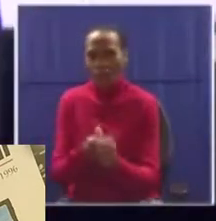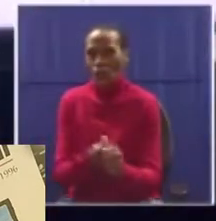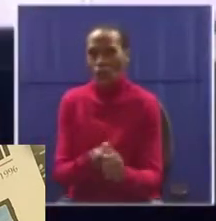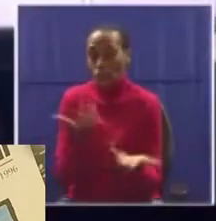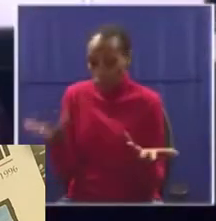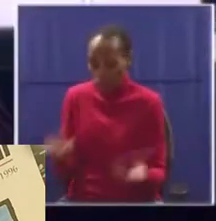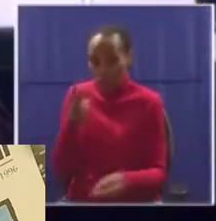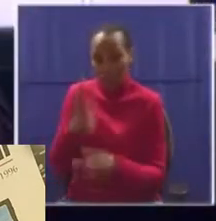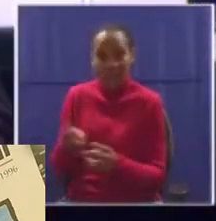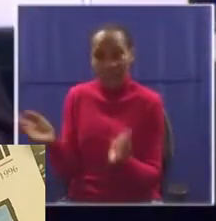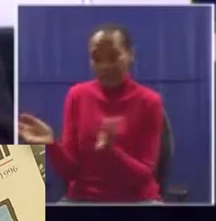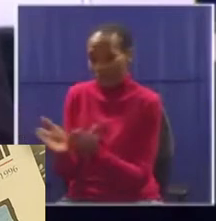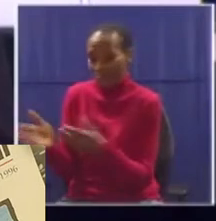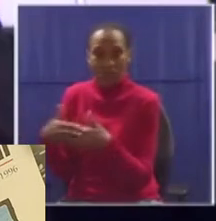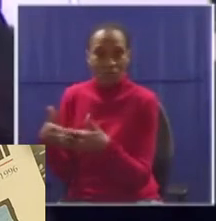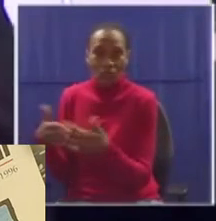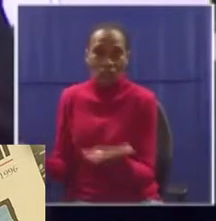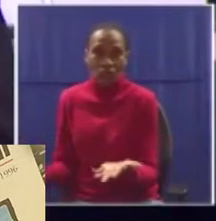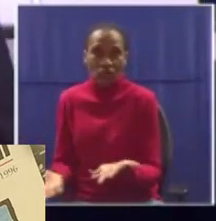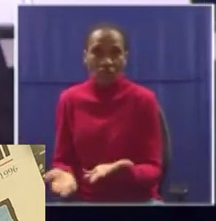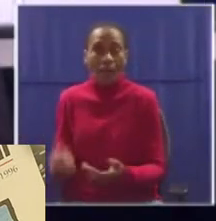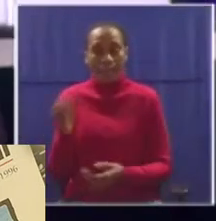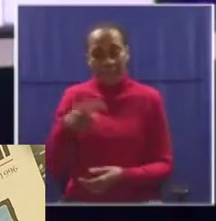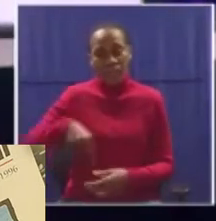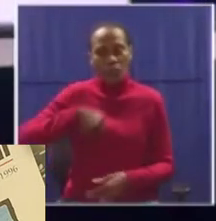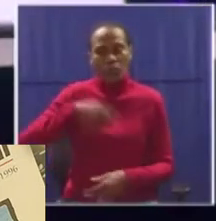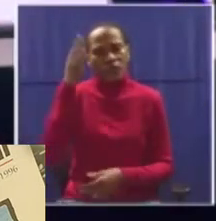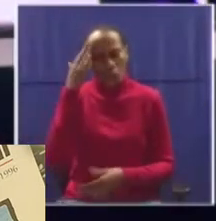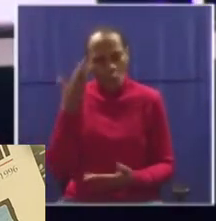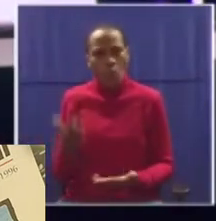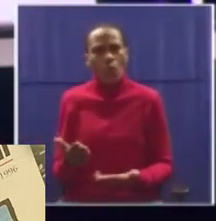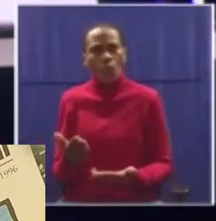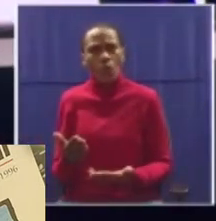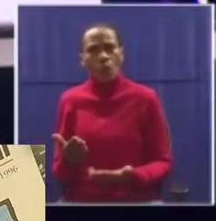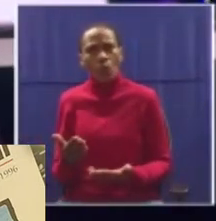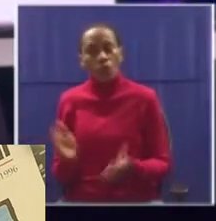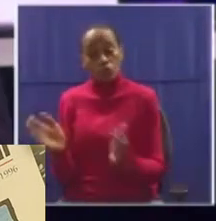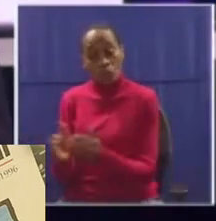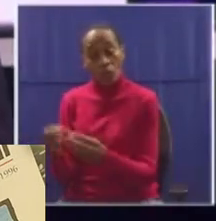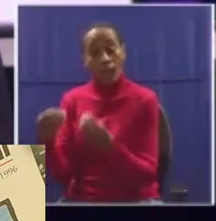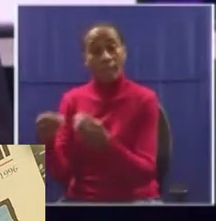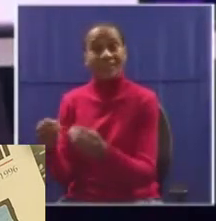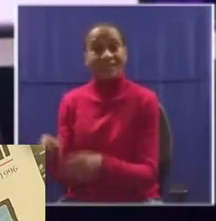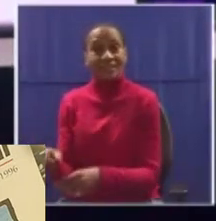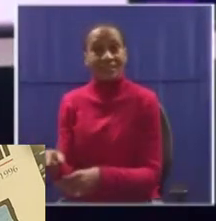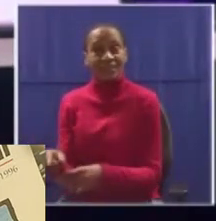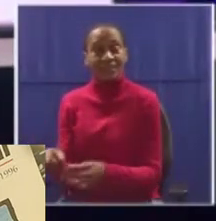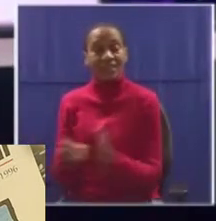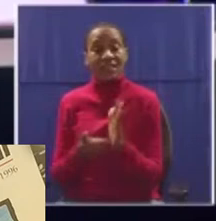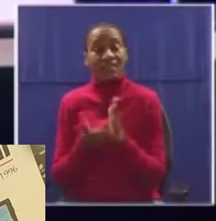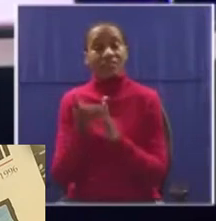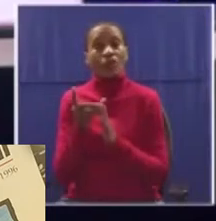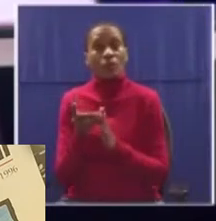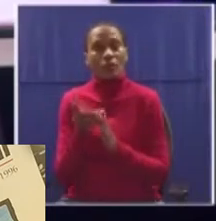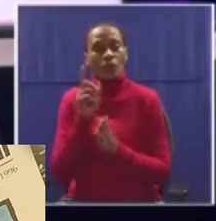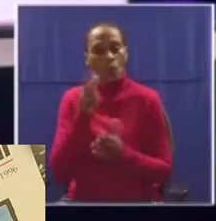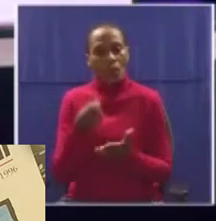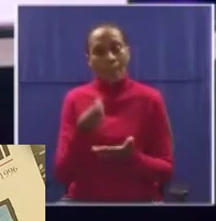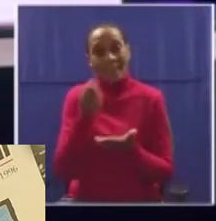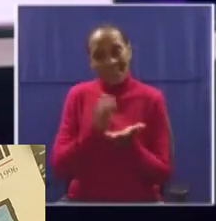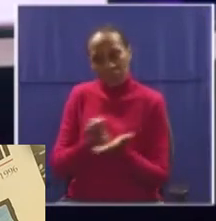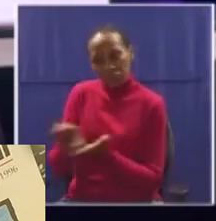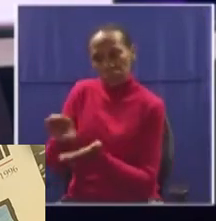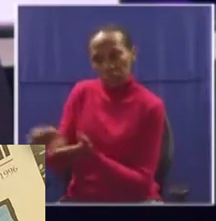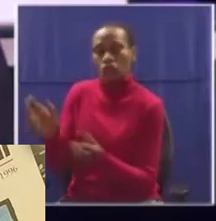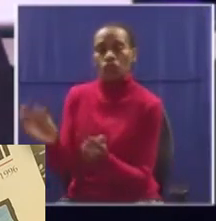failure but over and above that we do know and understand that small business particularly development provides funding to them